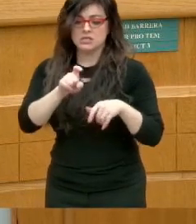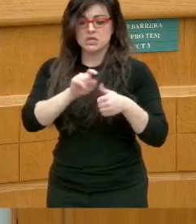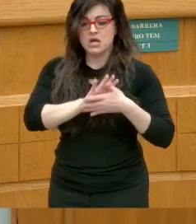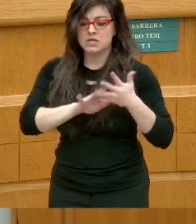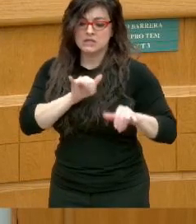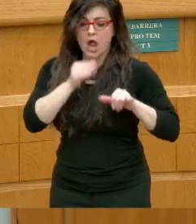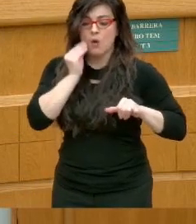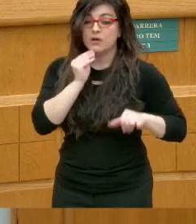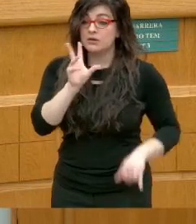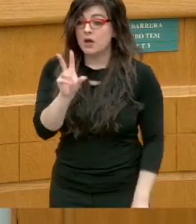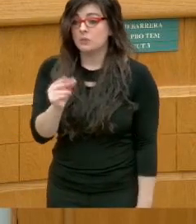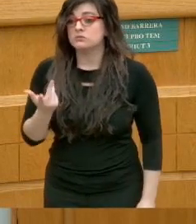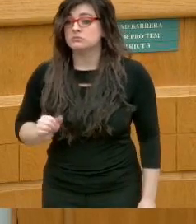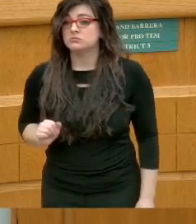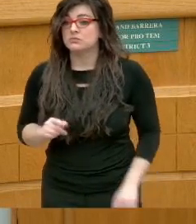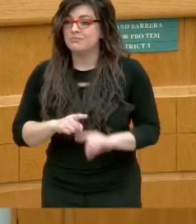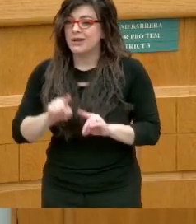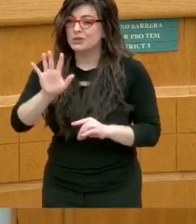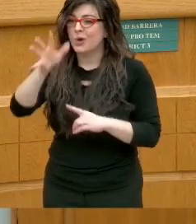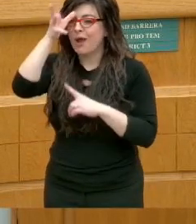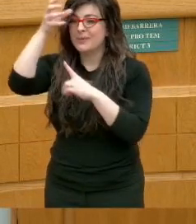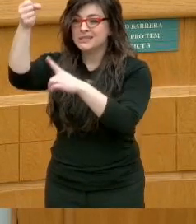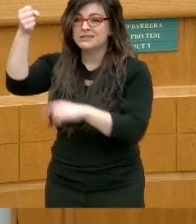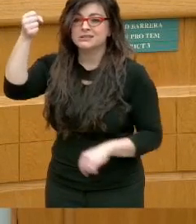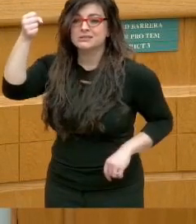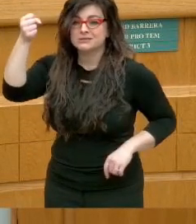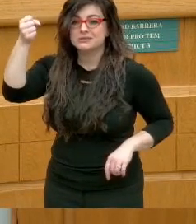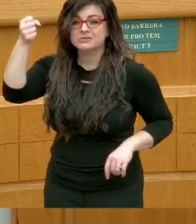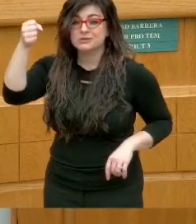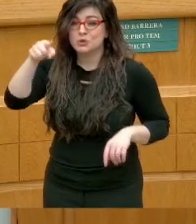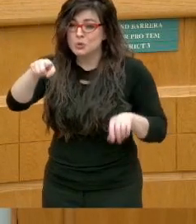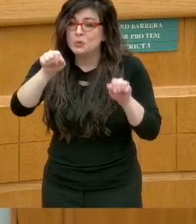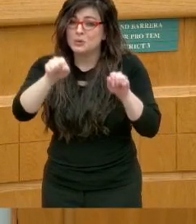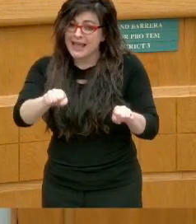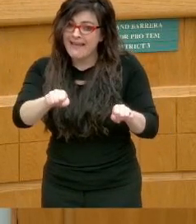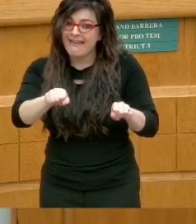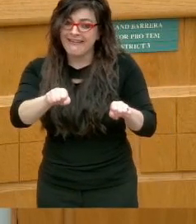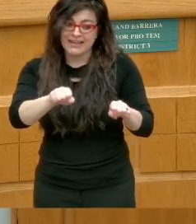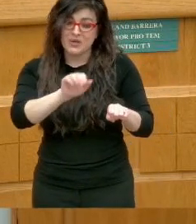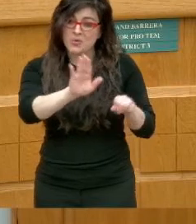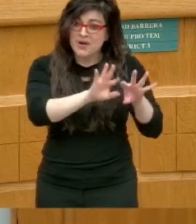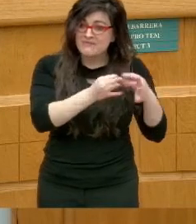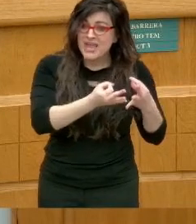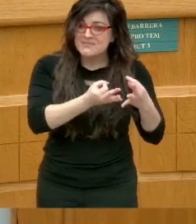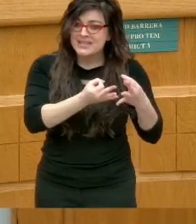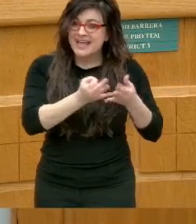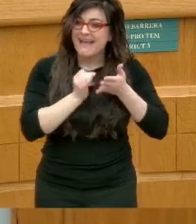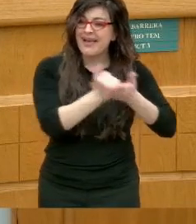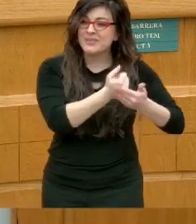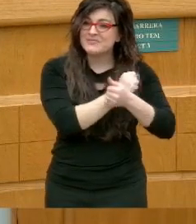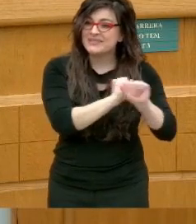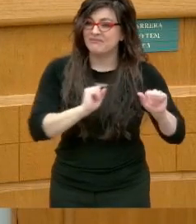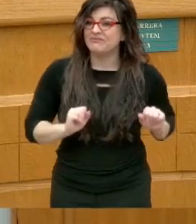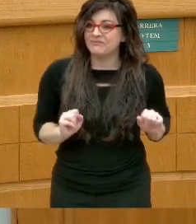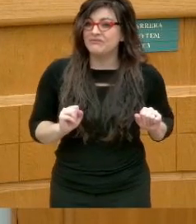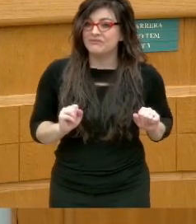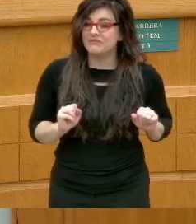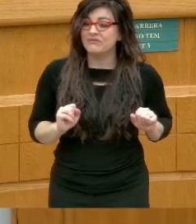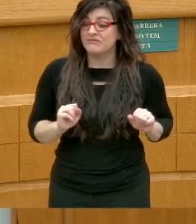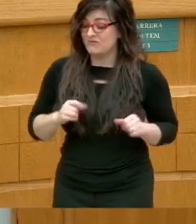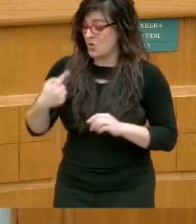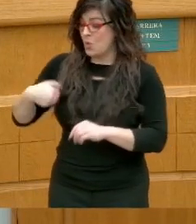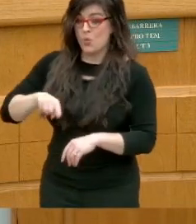there is your ability to keep you and your family safe. And just like we started this journey together,